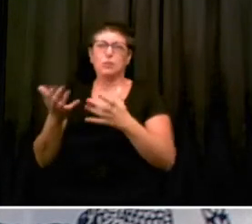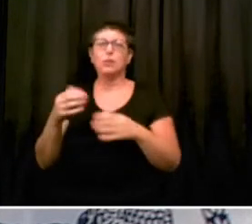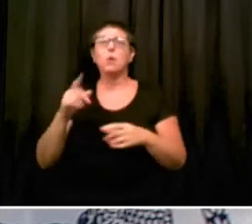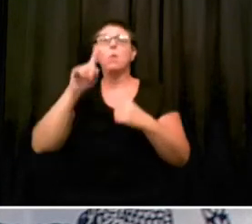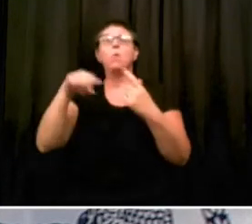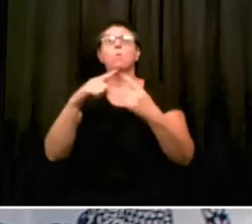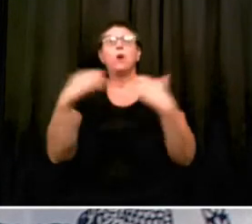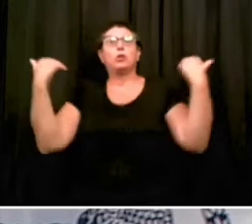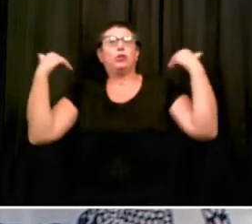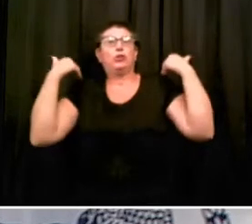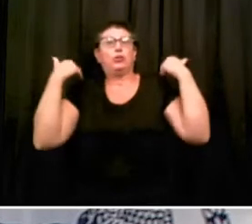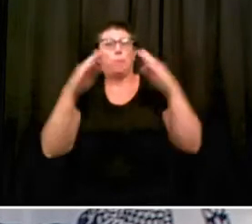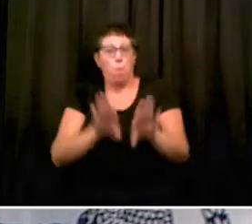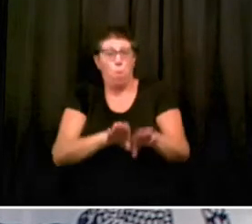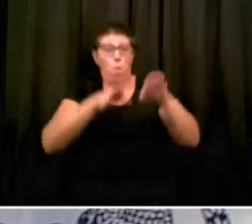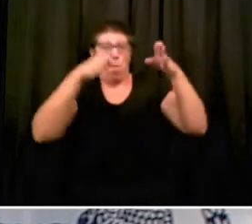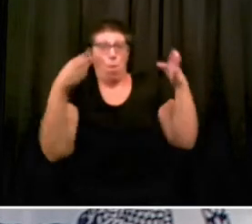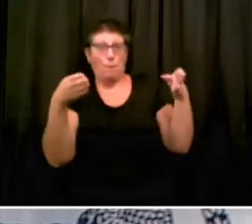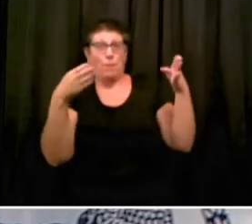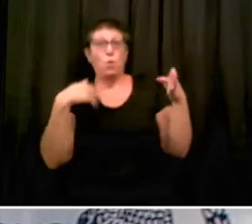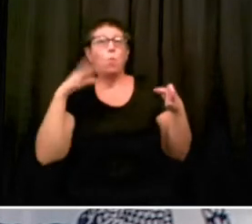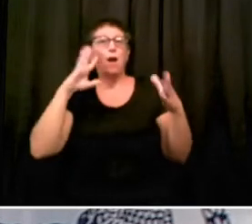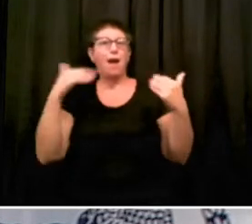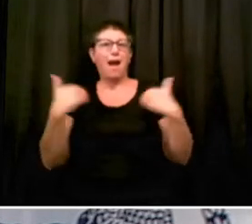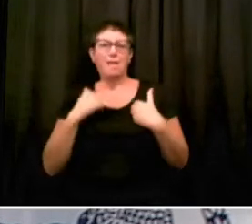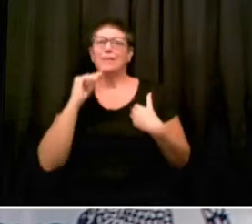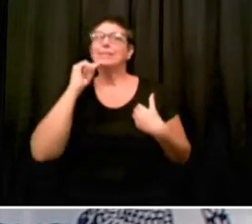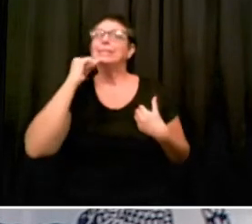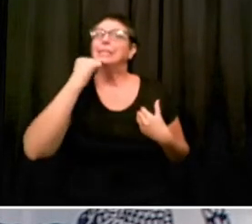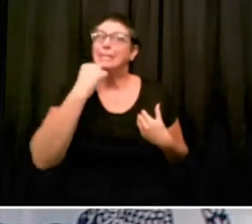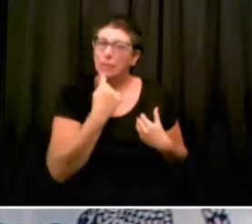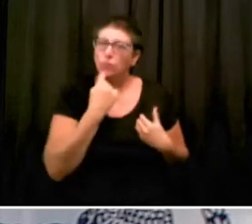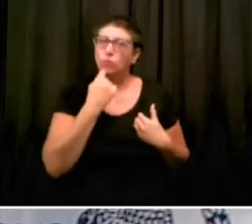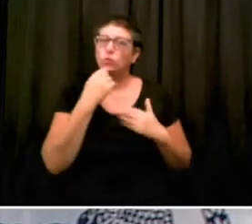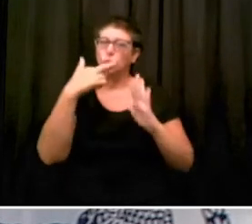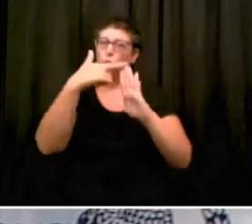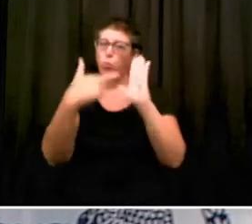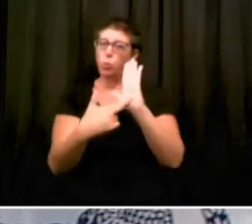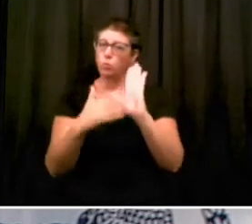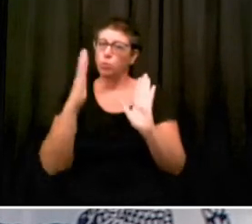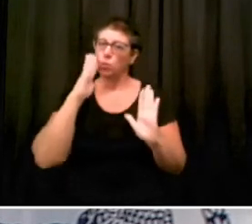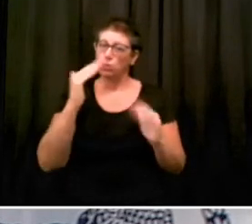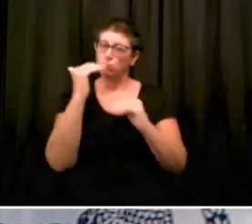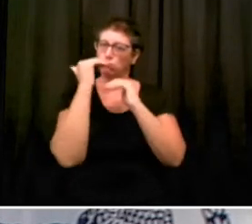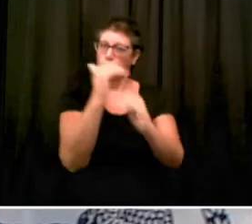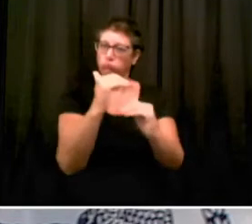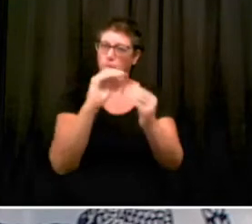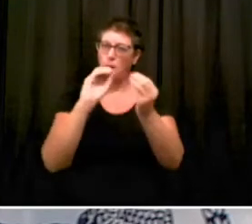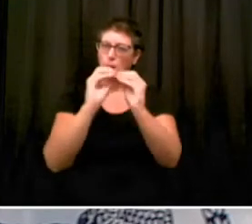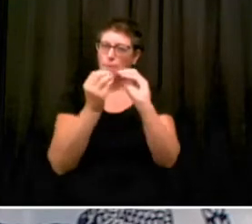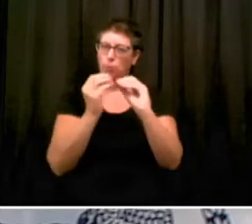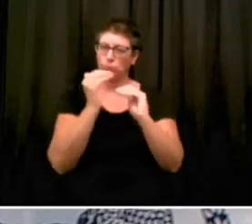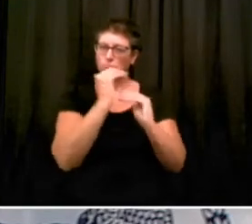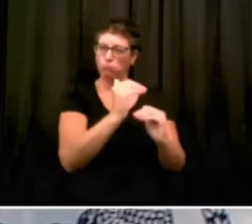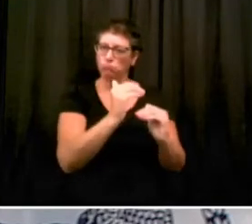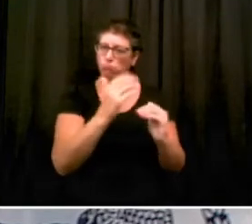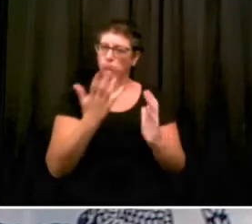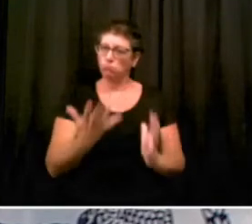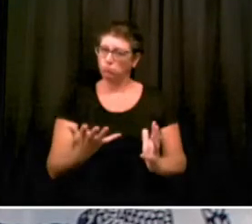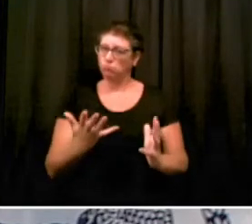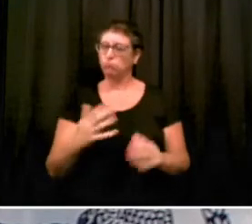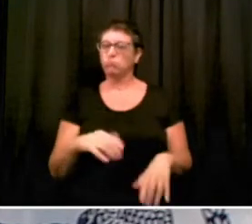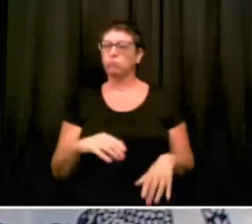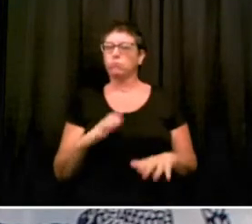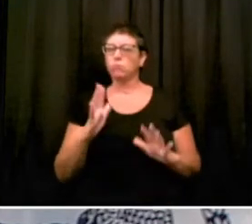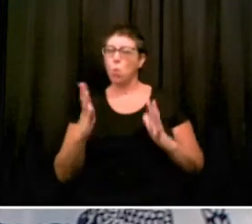restrictions are going to help protect health and safety. But we worked with the state on the virtual as a way to get started because the timing was just